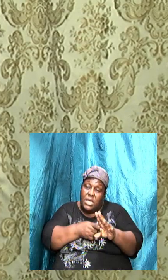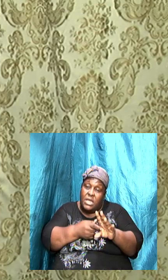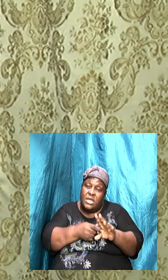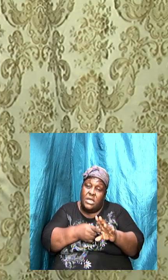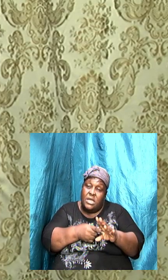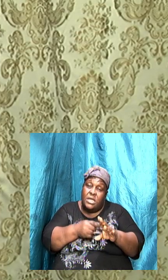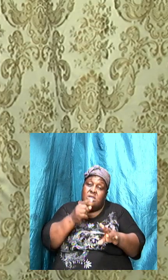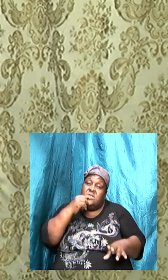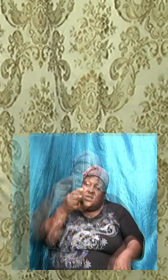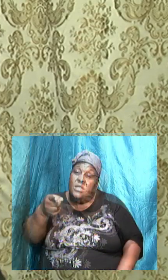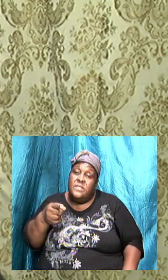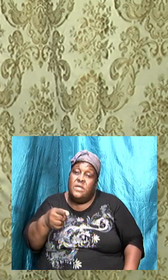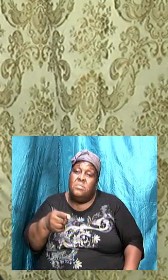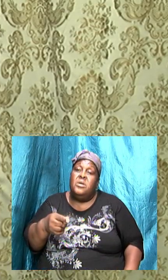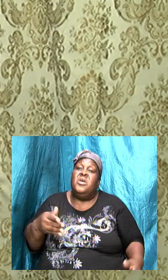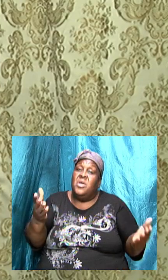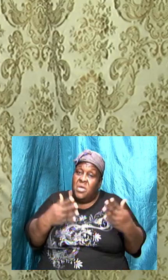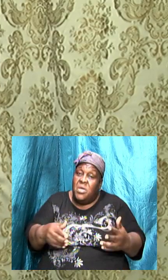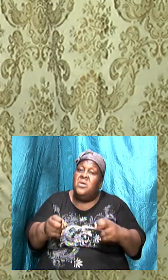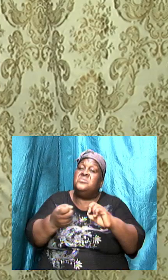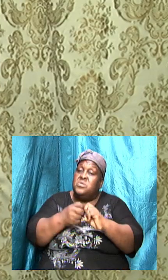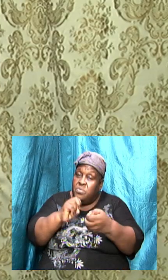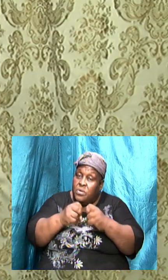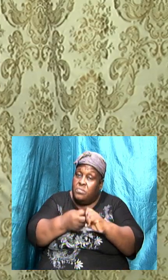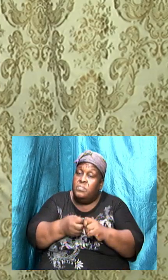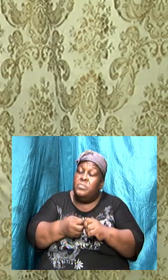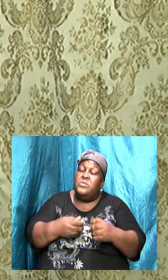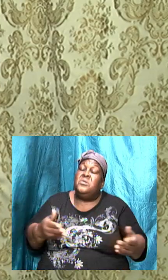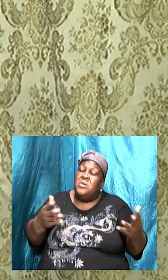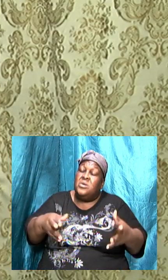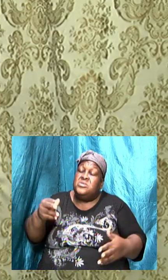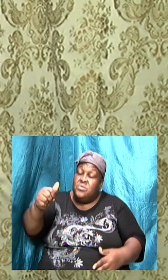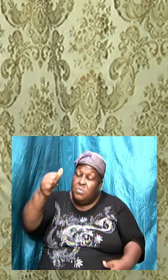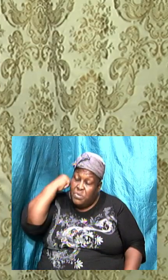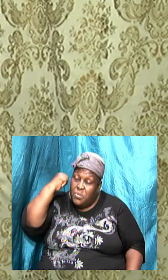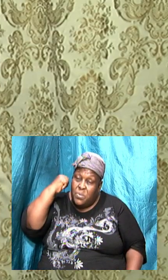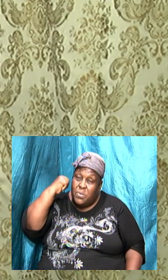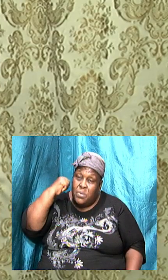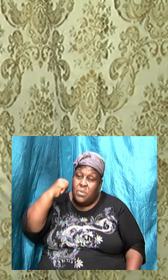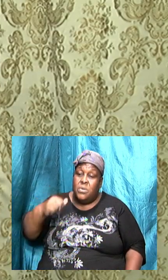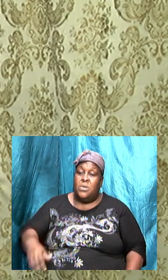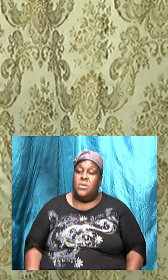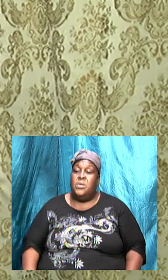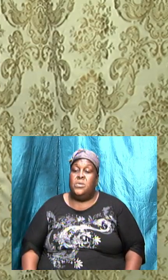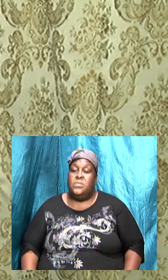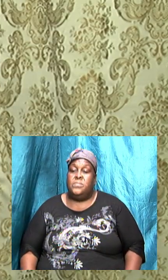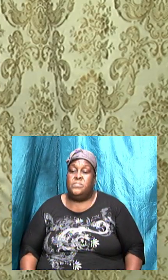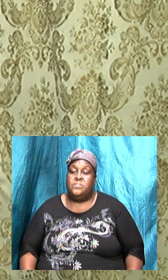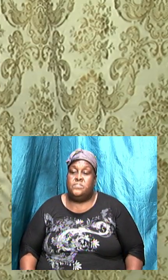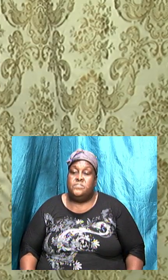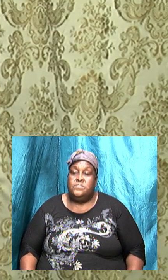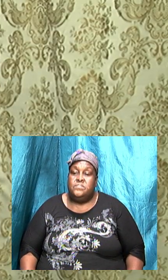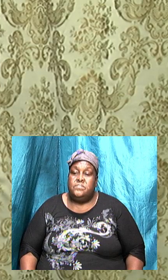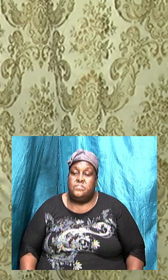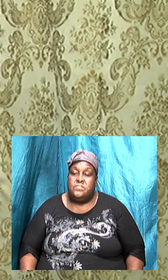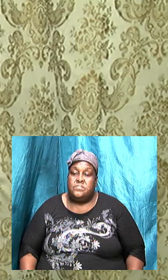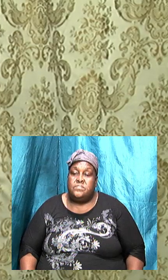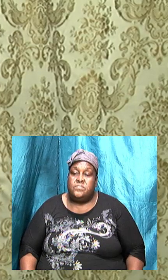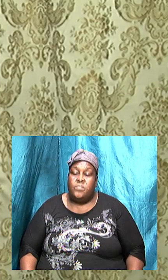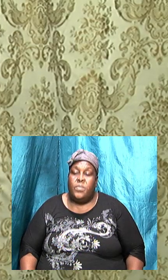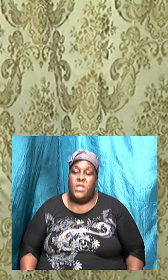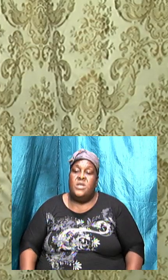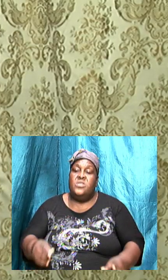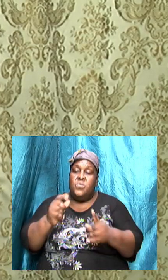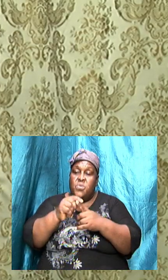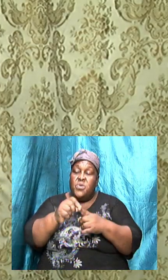here is the problem. Here is the rebuke. And we bring the screen up, the next slide. Here is the word